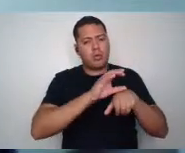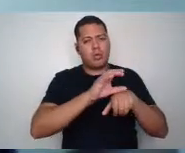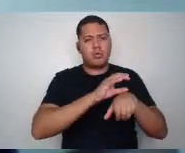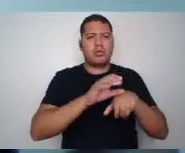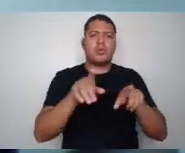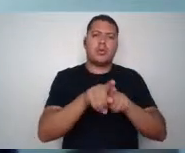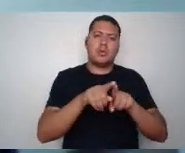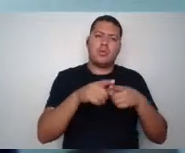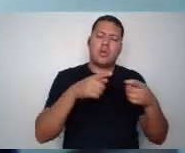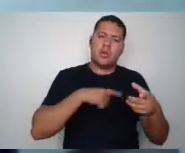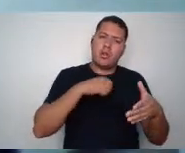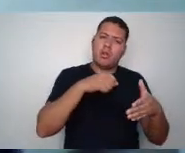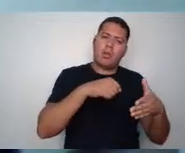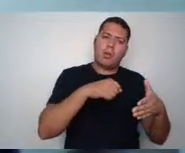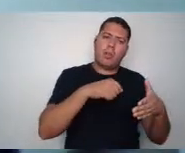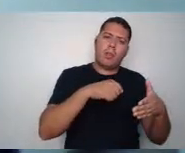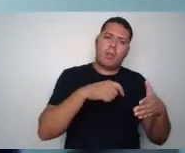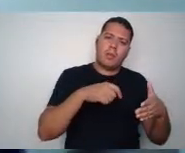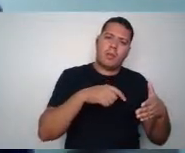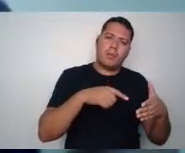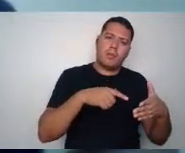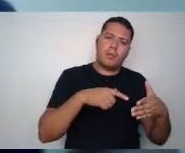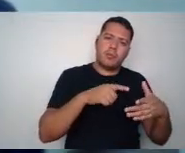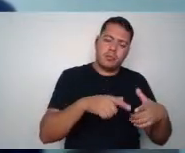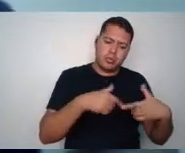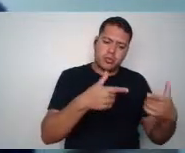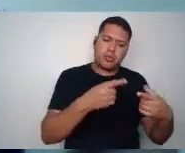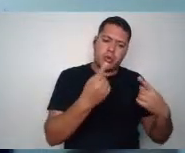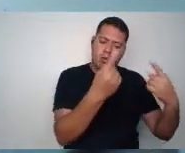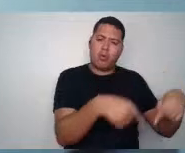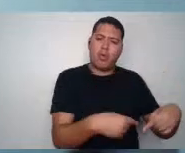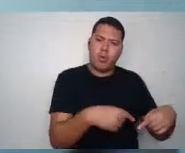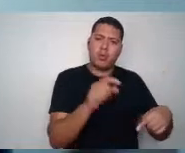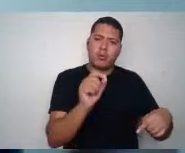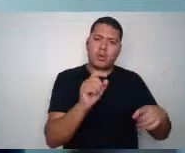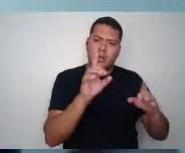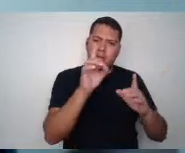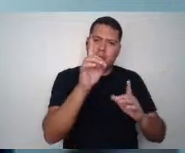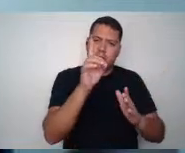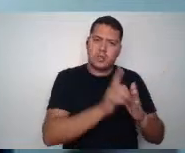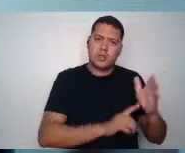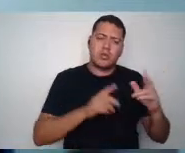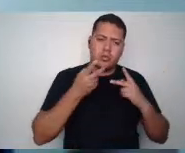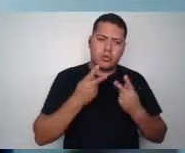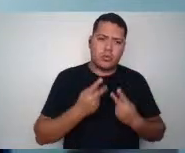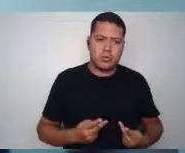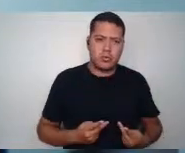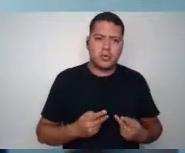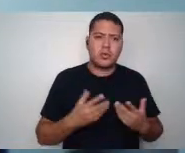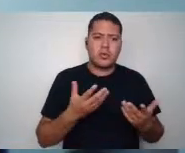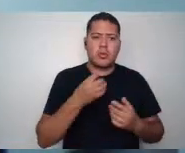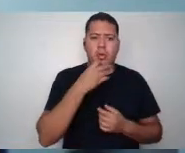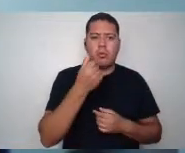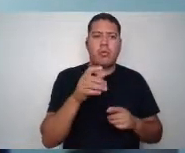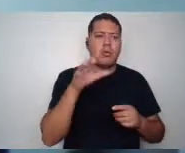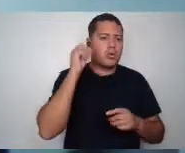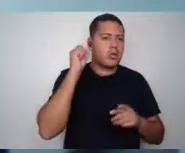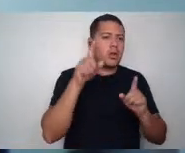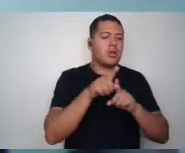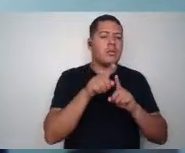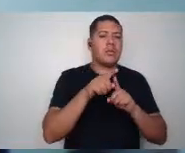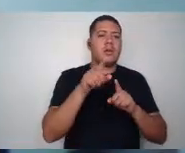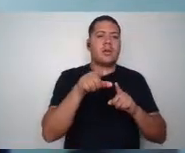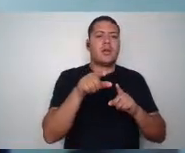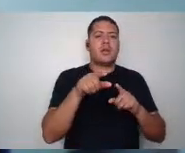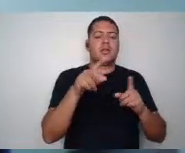And this is against the Constitution and definitely against the human rights. So it's good to see this perspective of